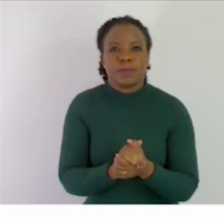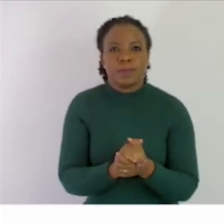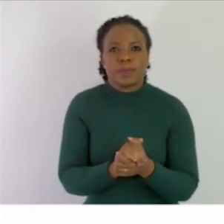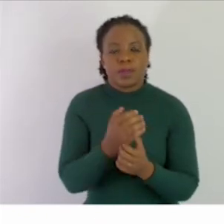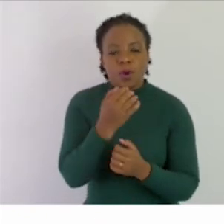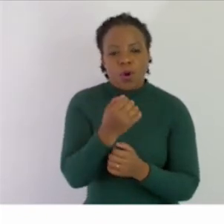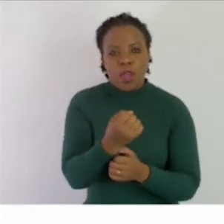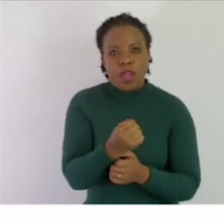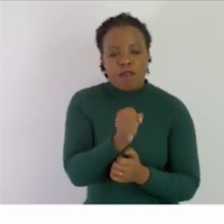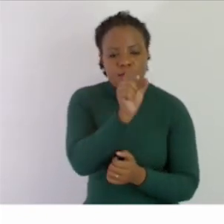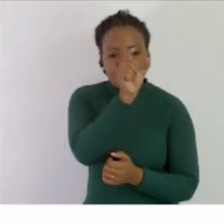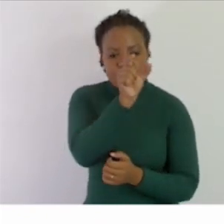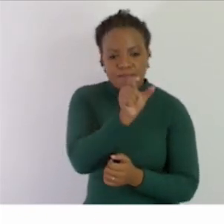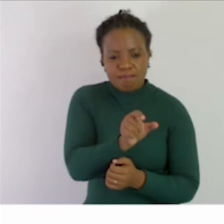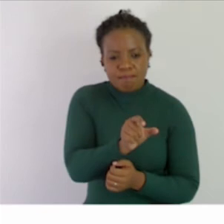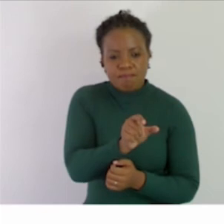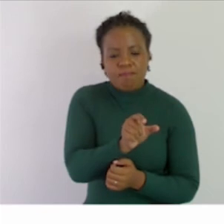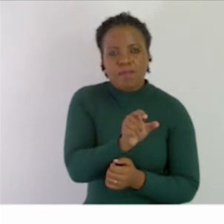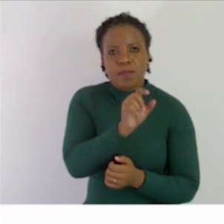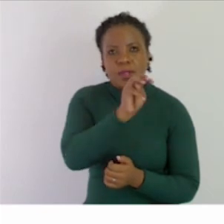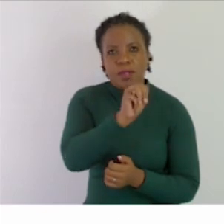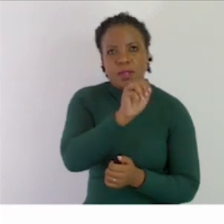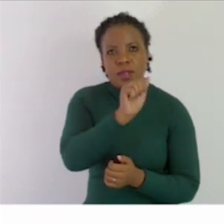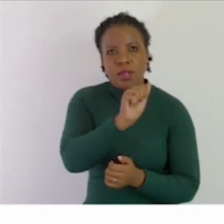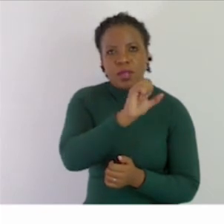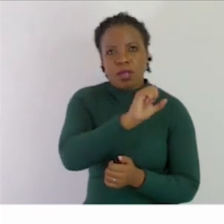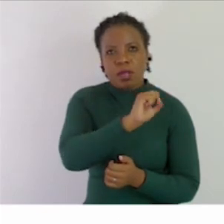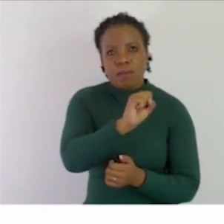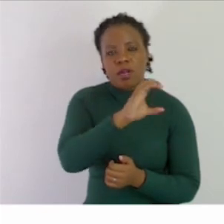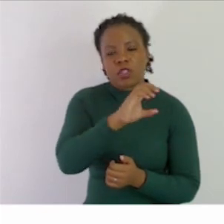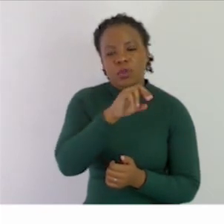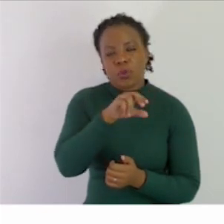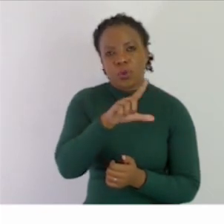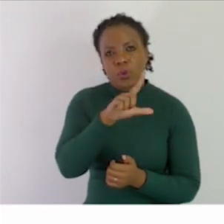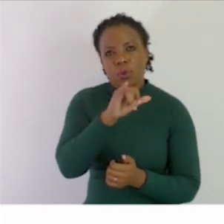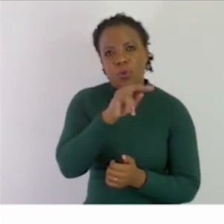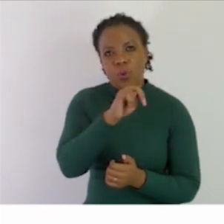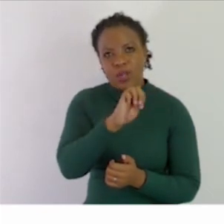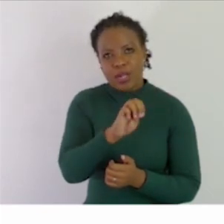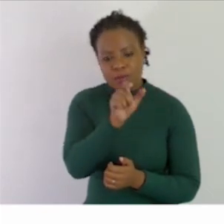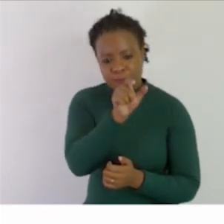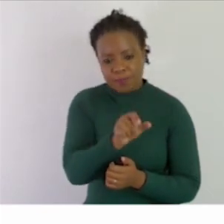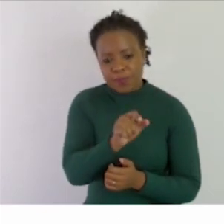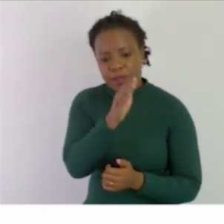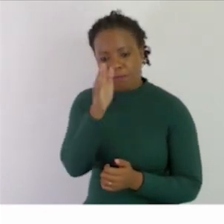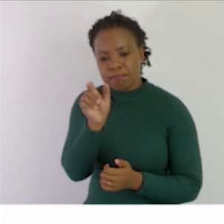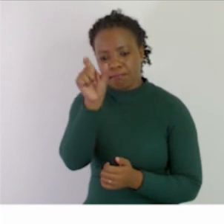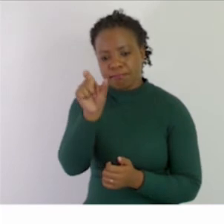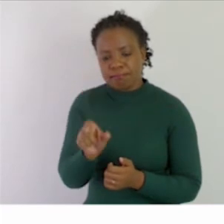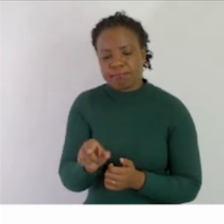are supposed to fill in the blanks with the correct masculine or feminine